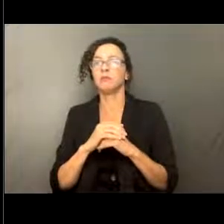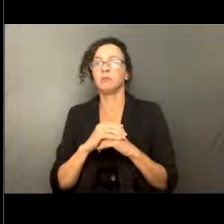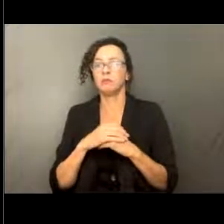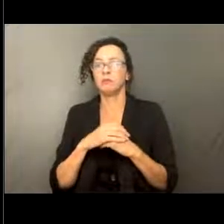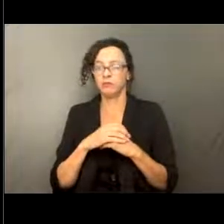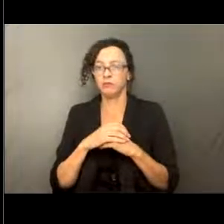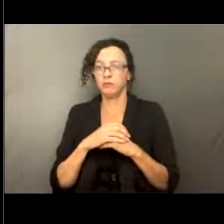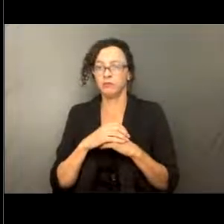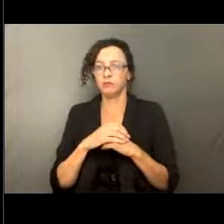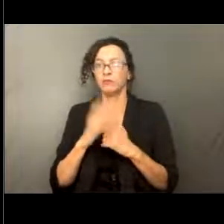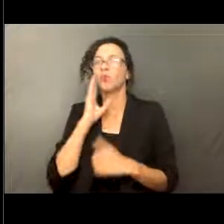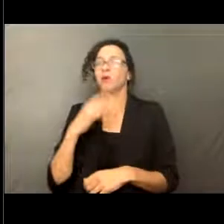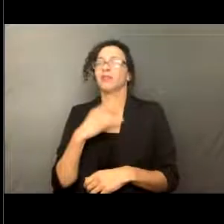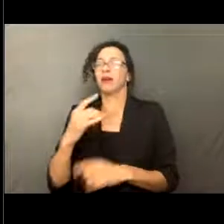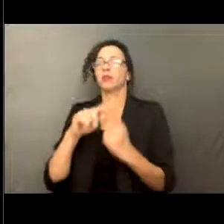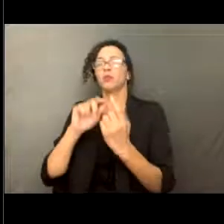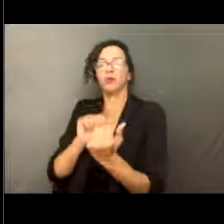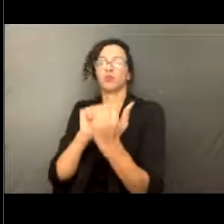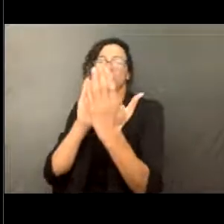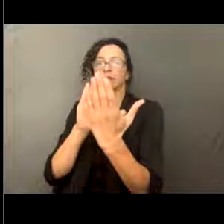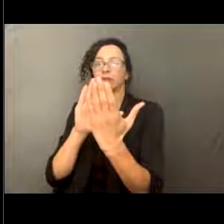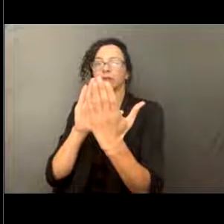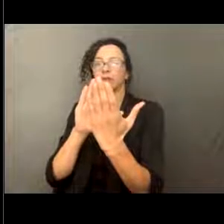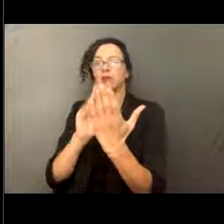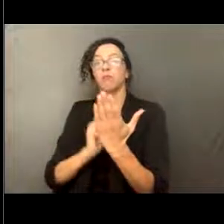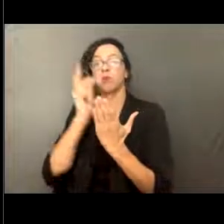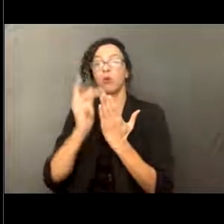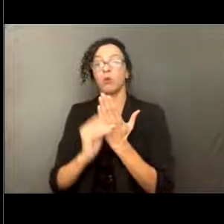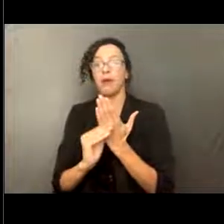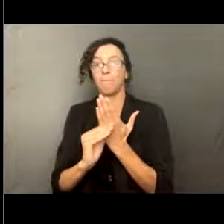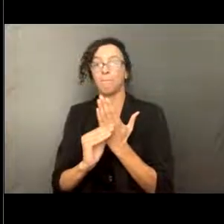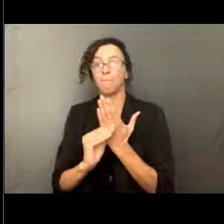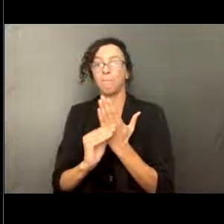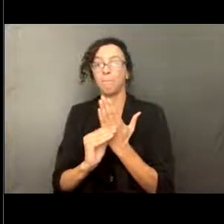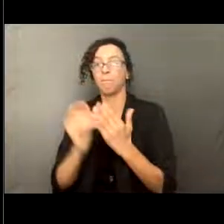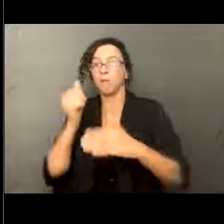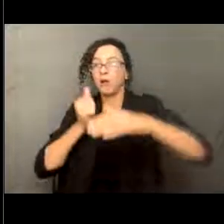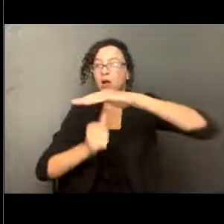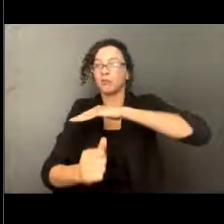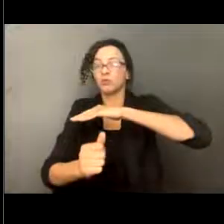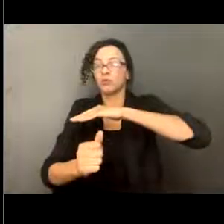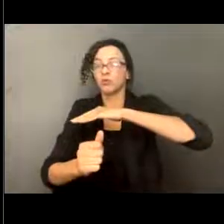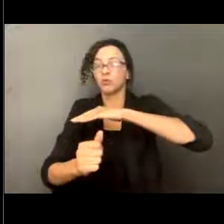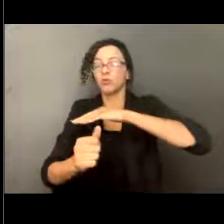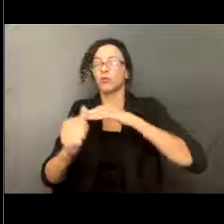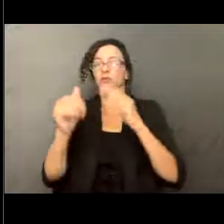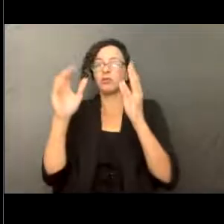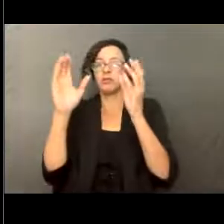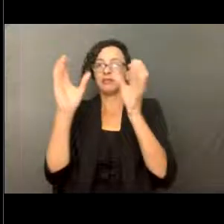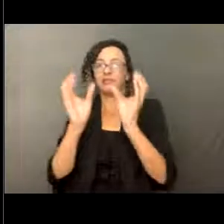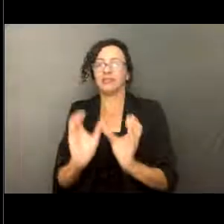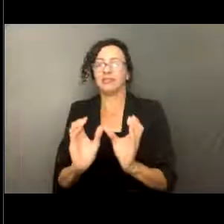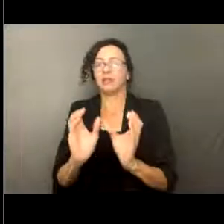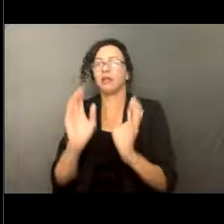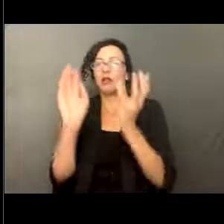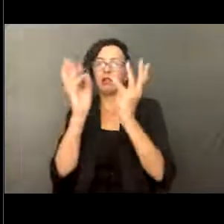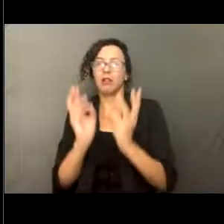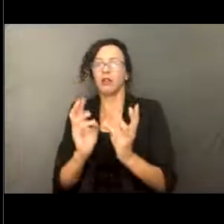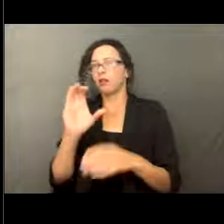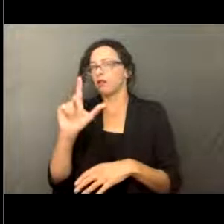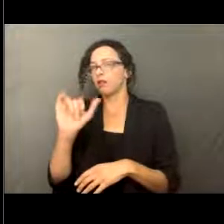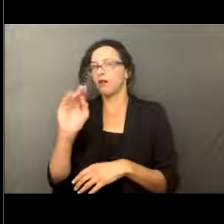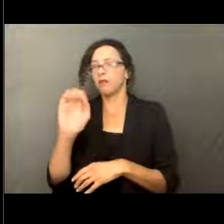I'd like to just address a program under the Climate Action Update and this is the